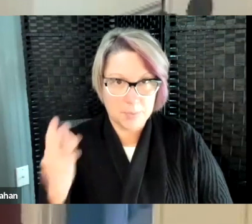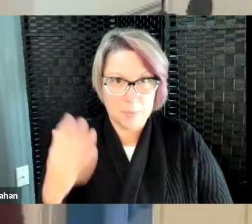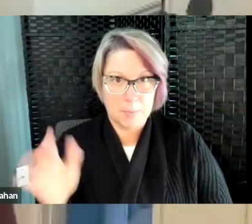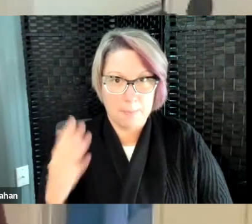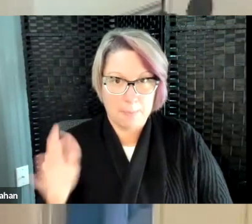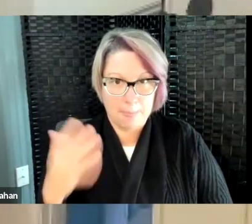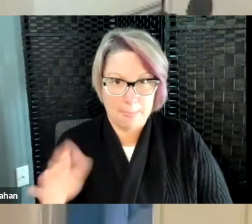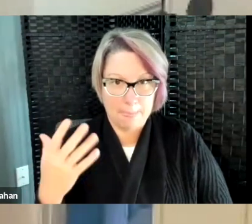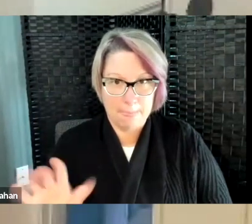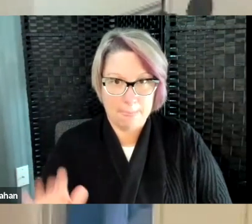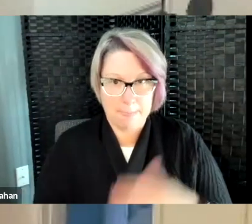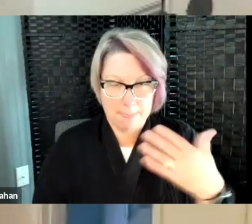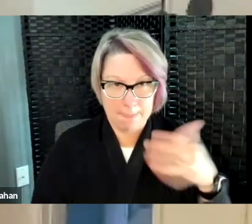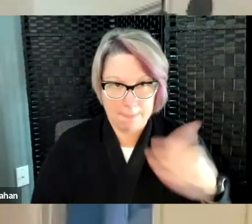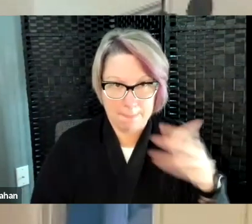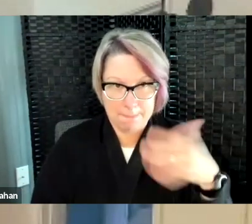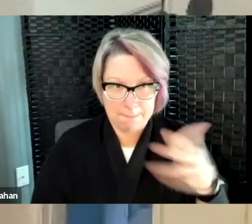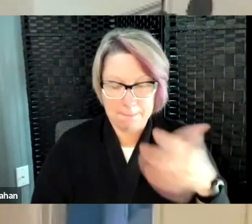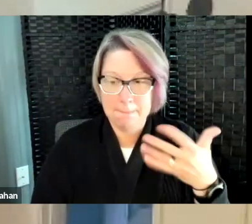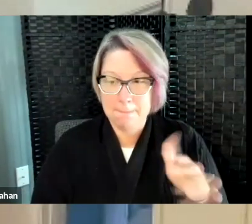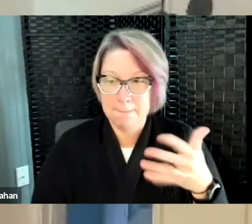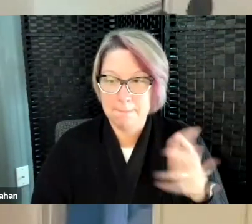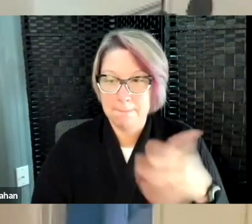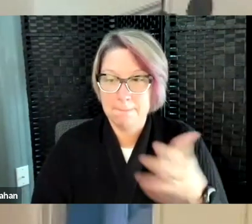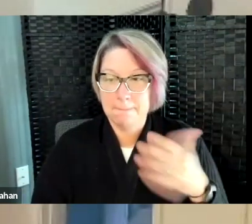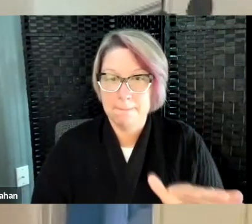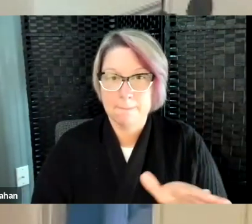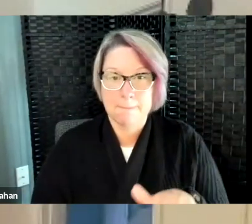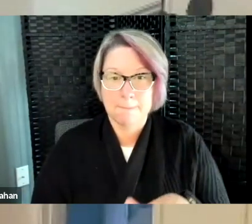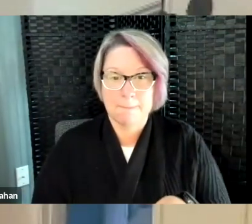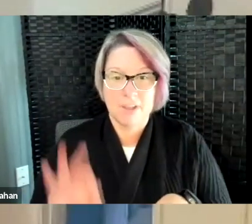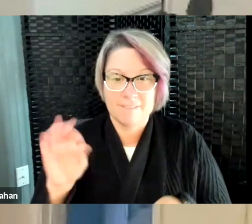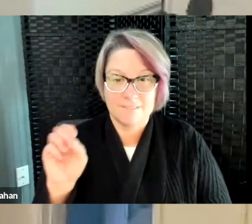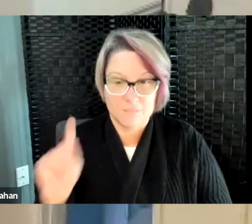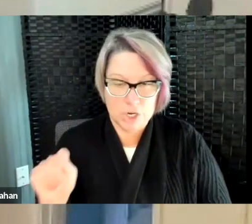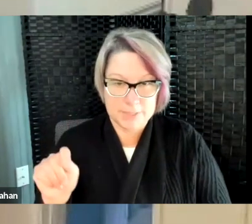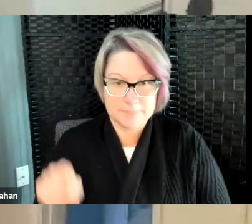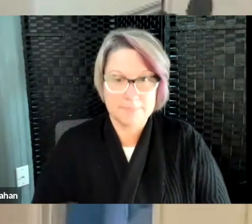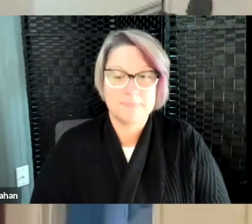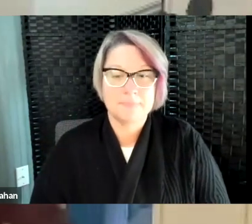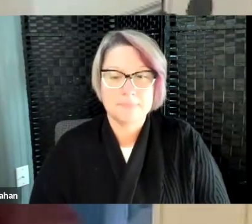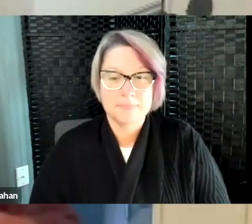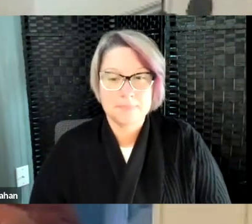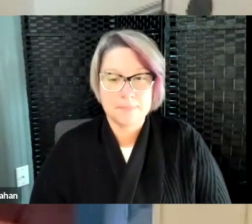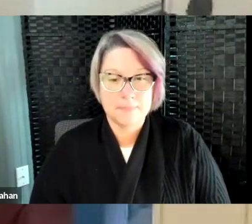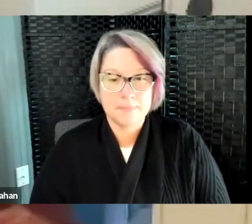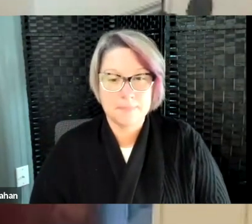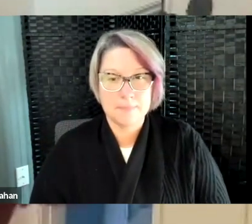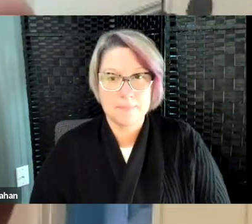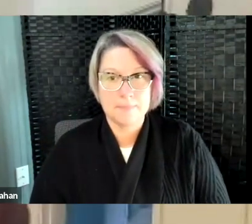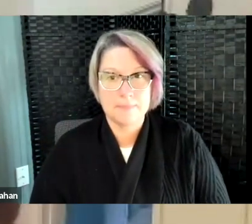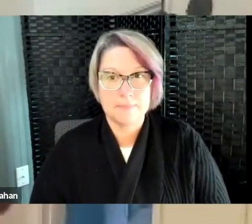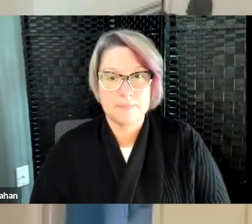6, 7, 8, 9, 10. 1, 2, 3, 4, 5, 6, 7, 8, 9, 10. Other foot. 1, 2, 3, 4, 6, 7, 8, 9,